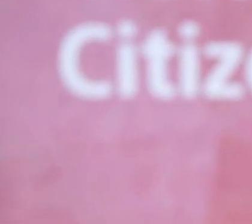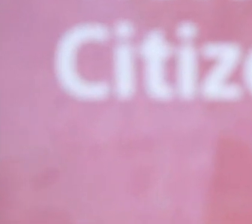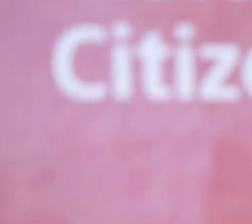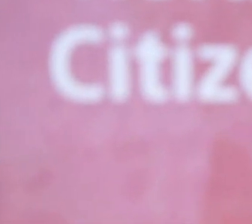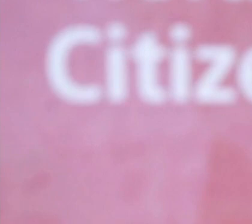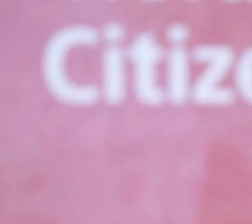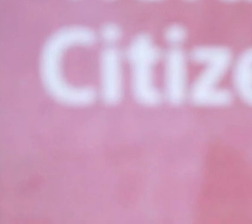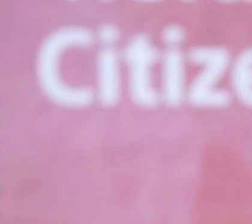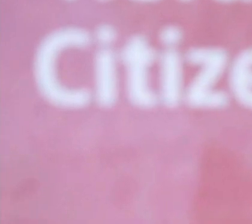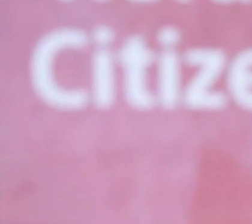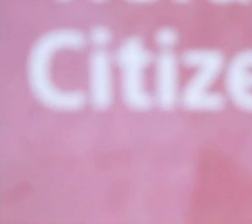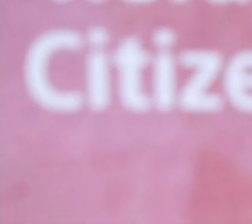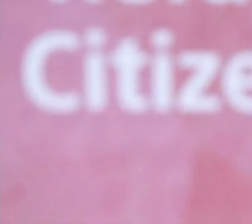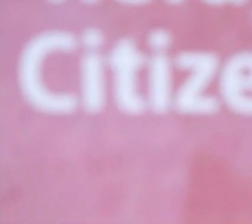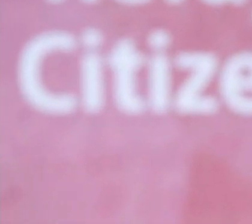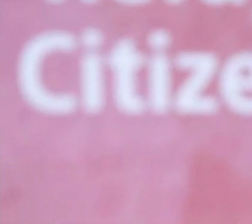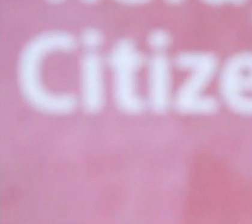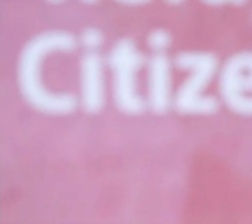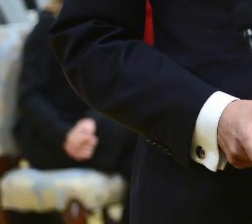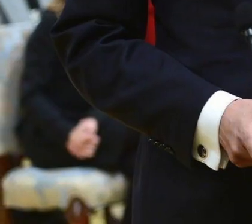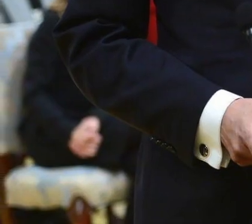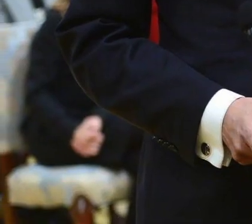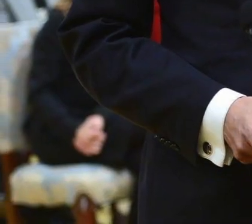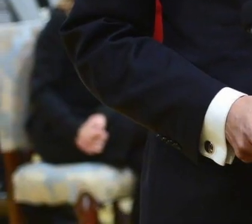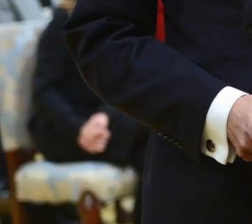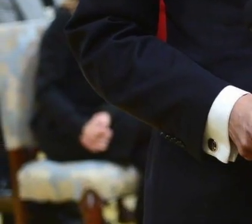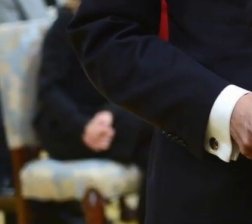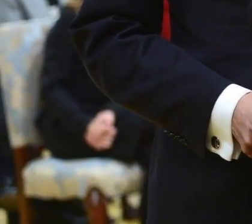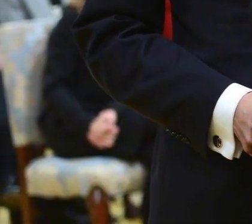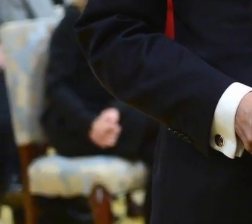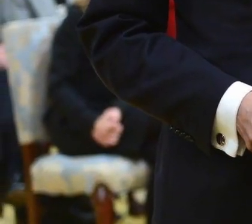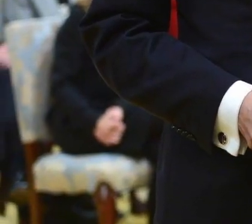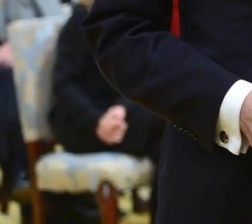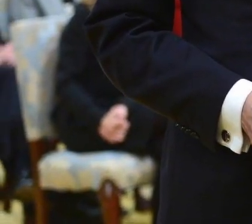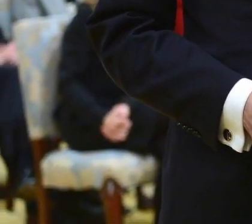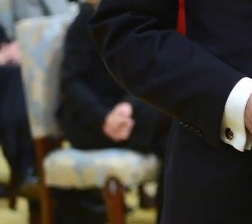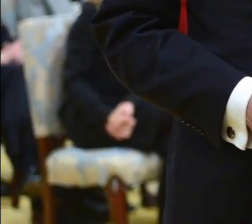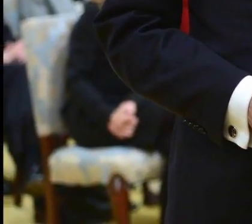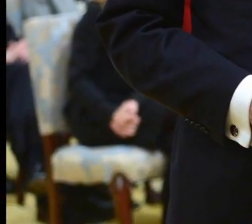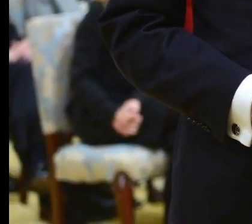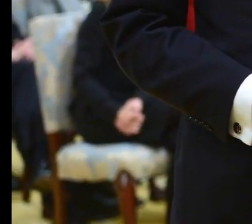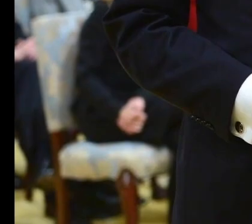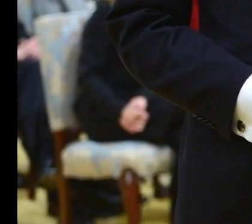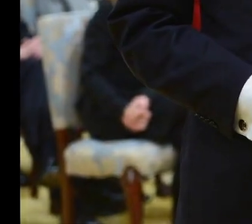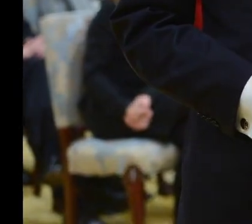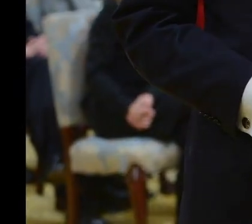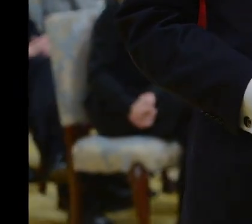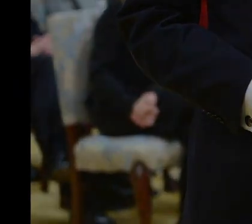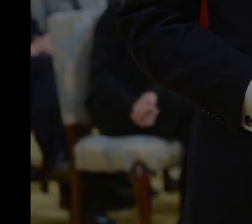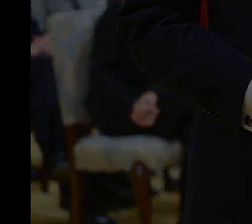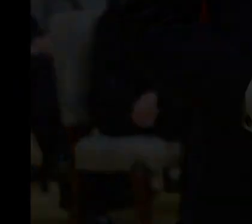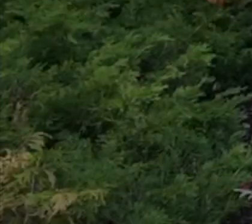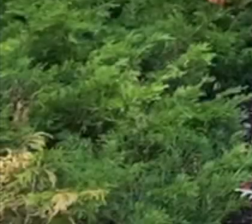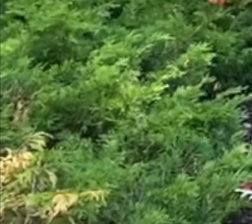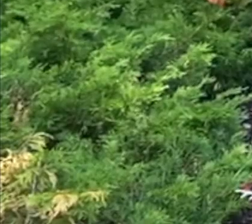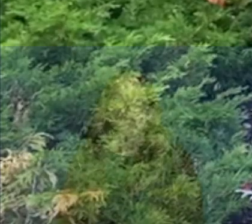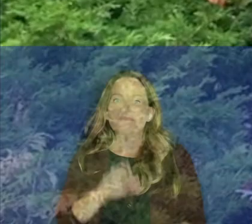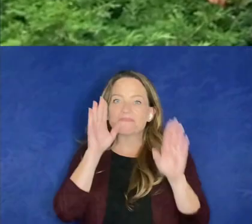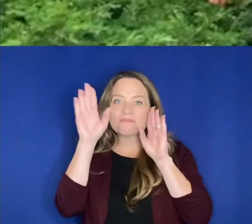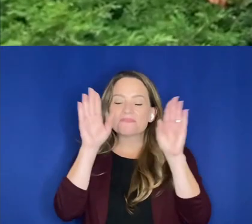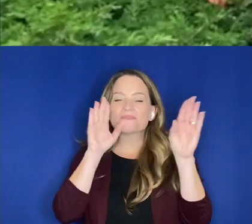Immigration, Refugees and Citizenship and was appointed to his current role in November of 2019. Please welcome Minister